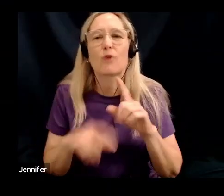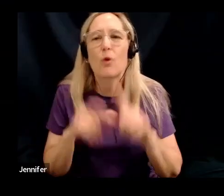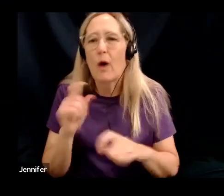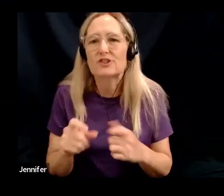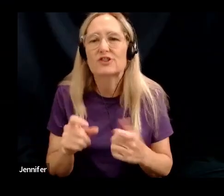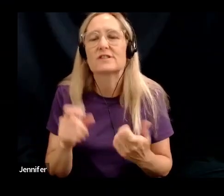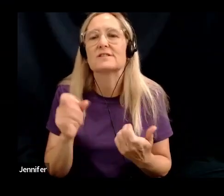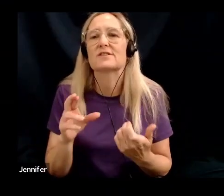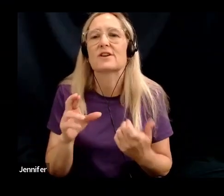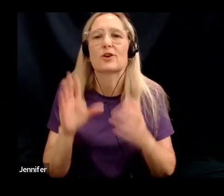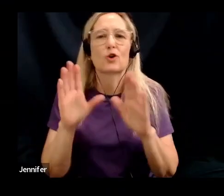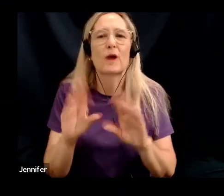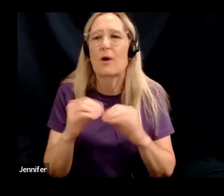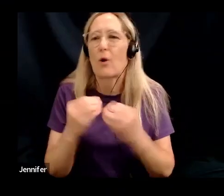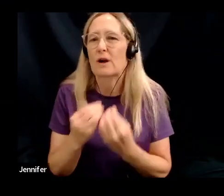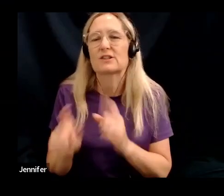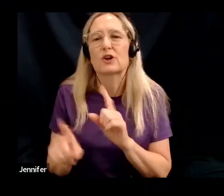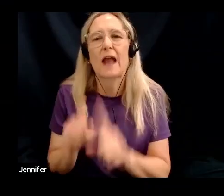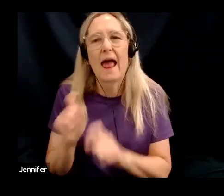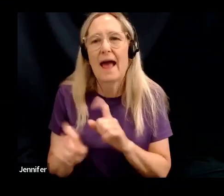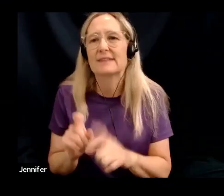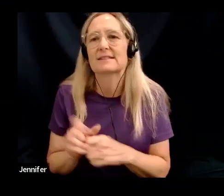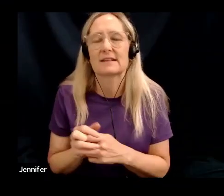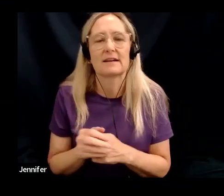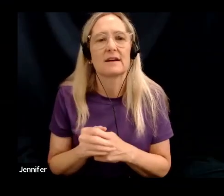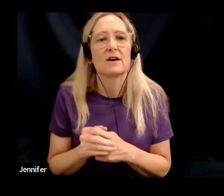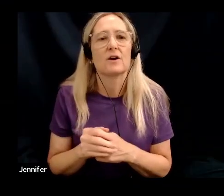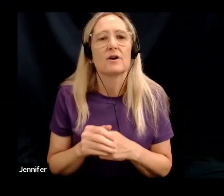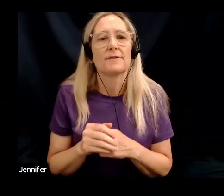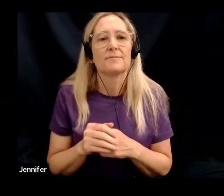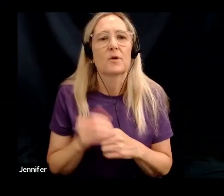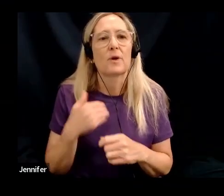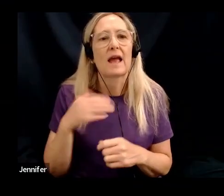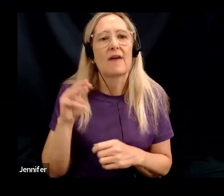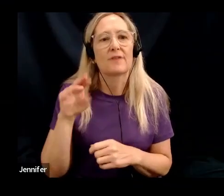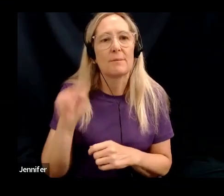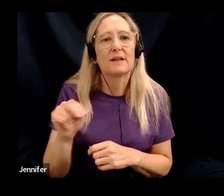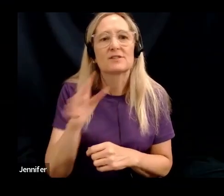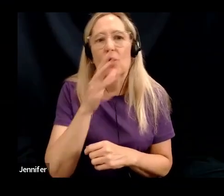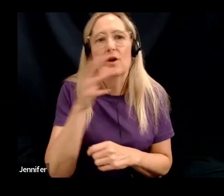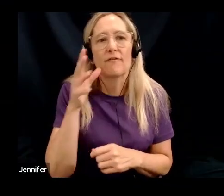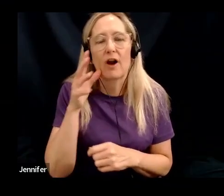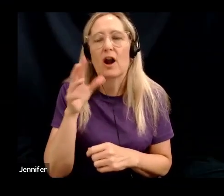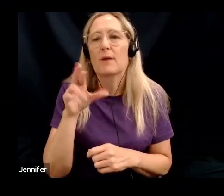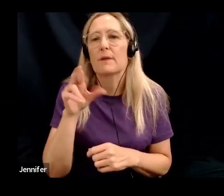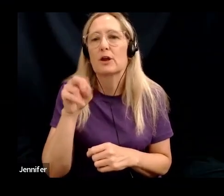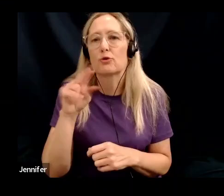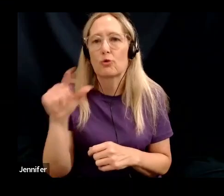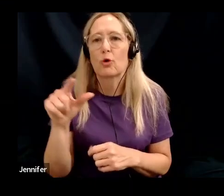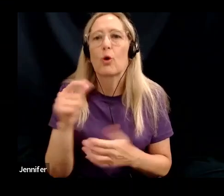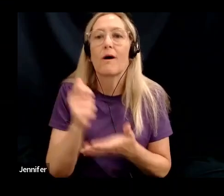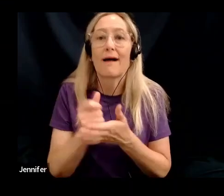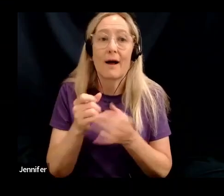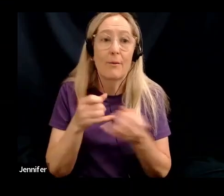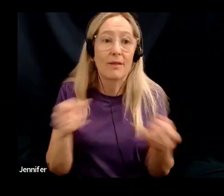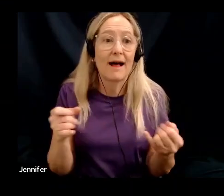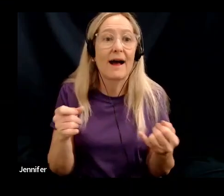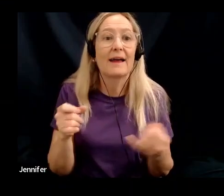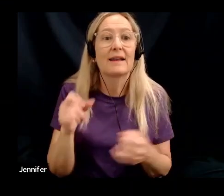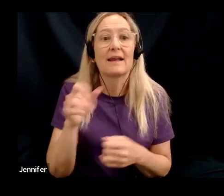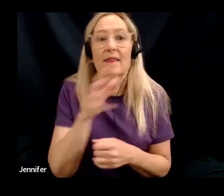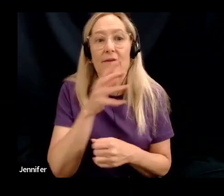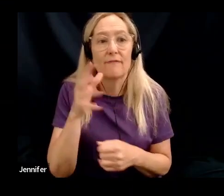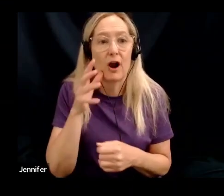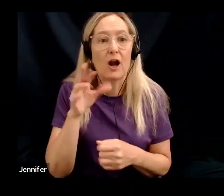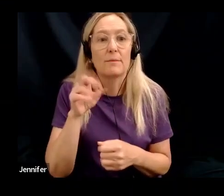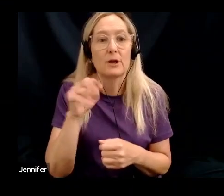great, organizations to turn to. So first we have the Minnesota Farm and Rural Helpline, as well as the Farm and Rural Mental Health